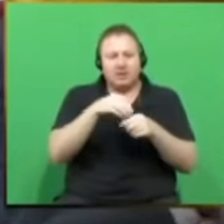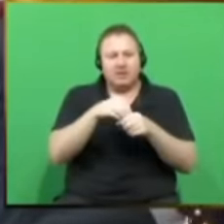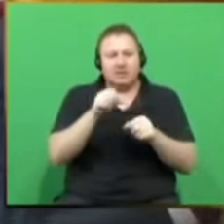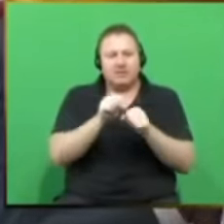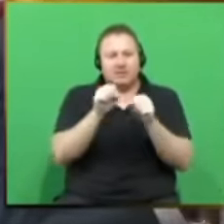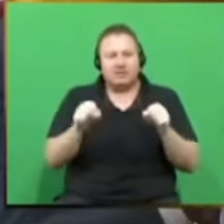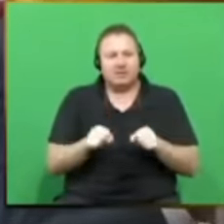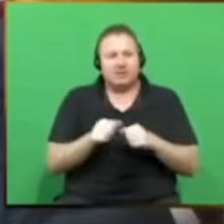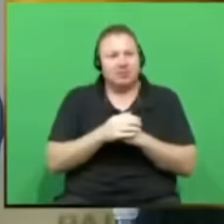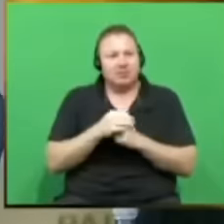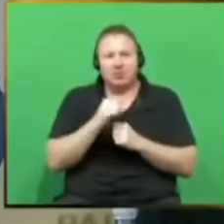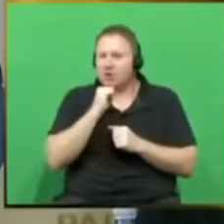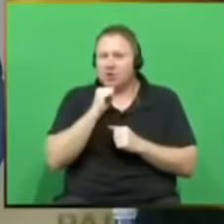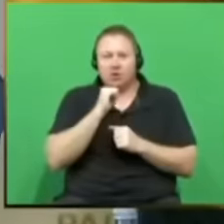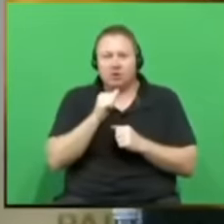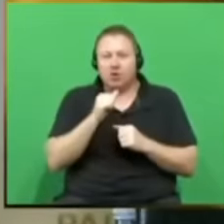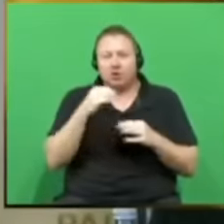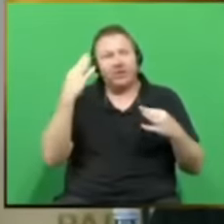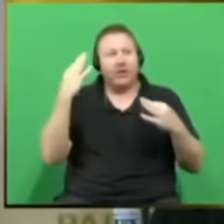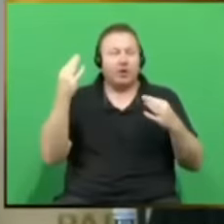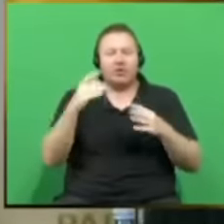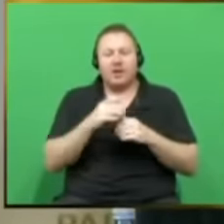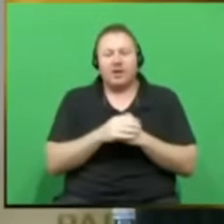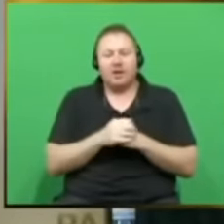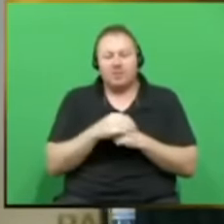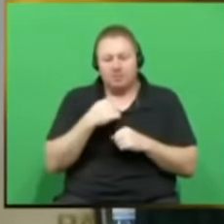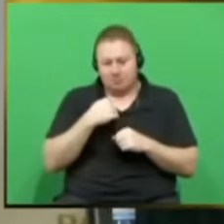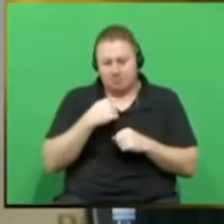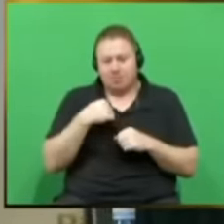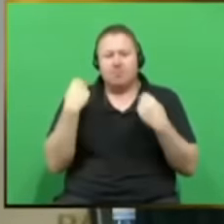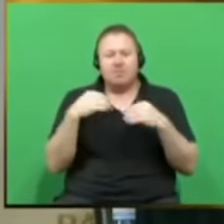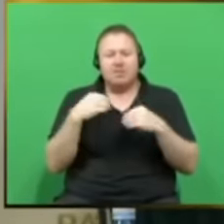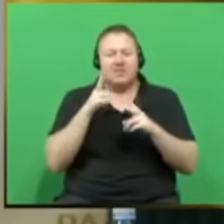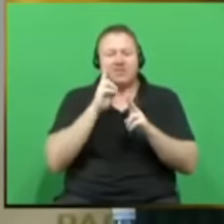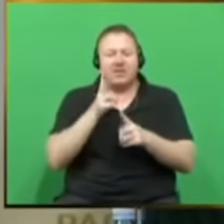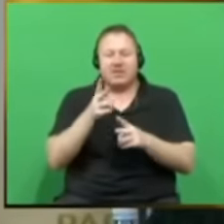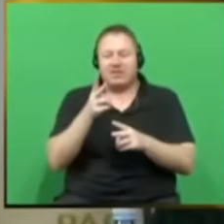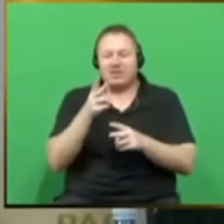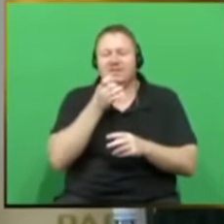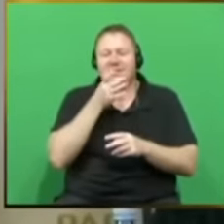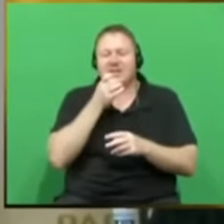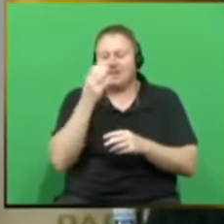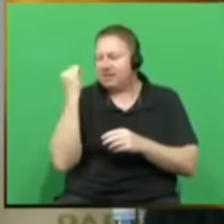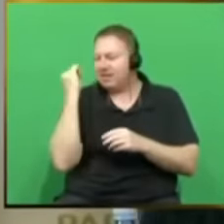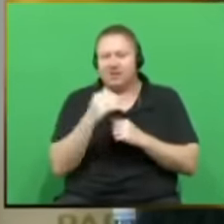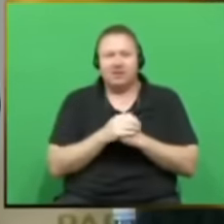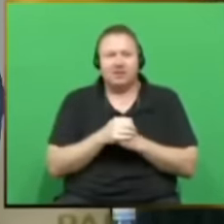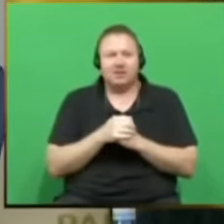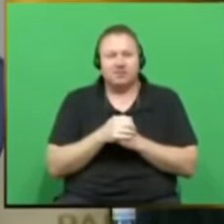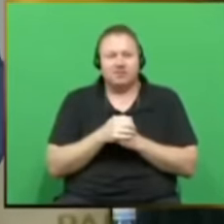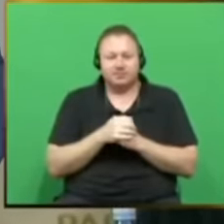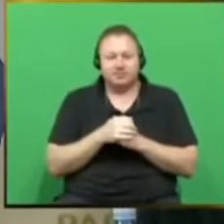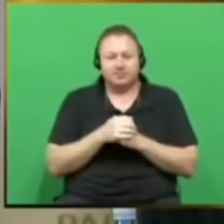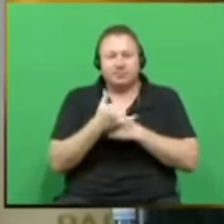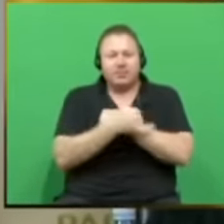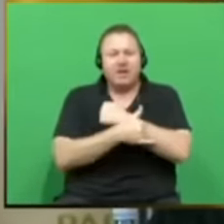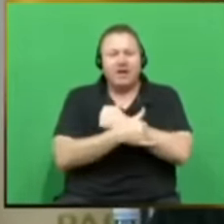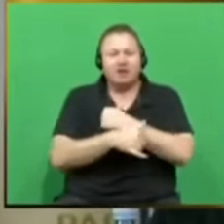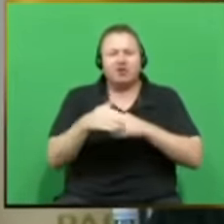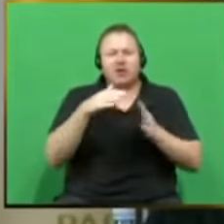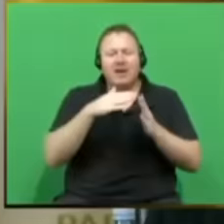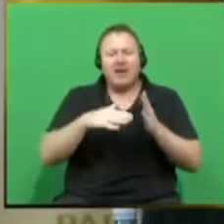not a fairy tale, Mr. President. I was at their business last Saturday while the country was in level 6 load